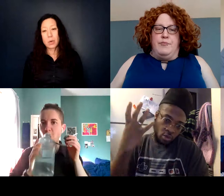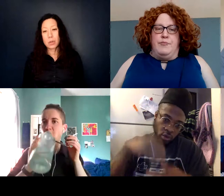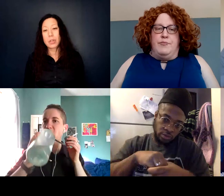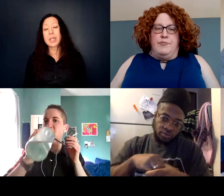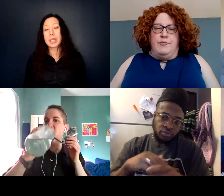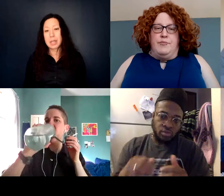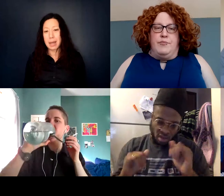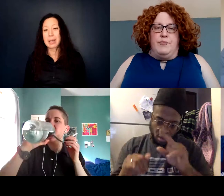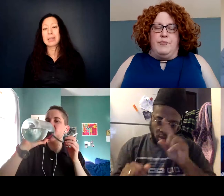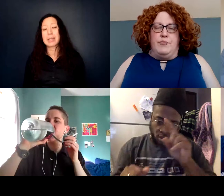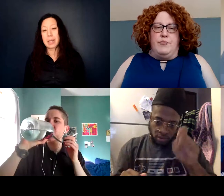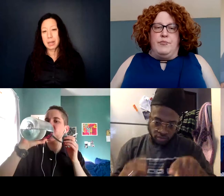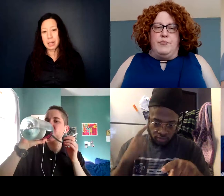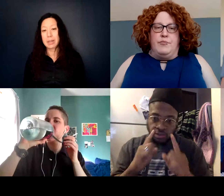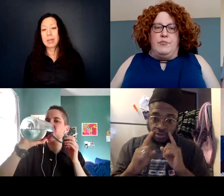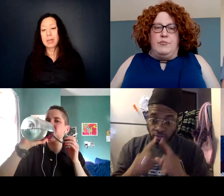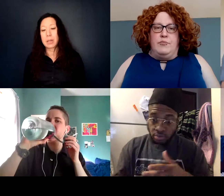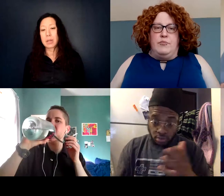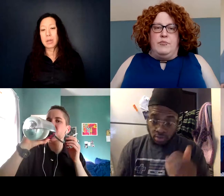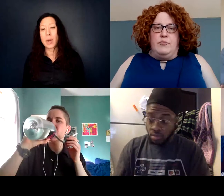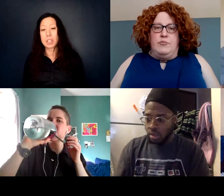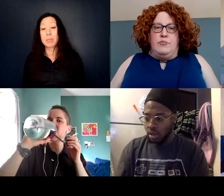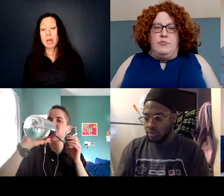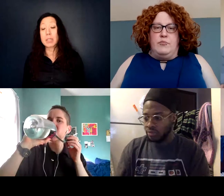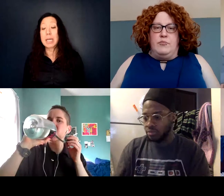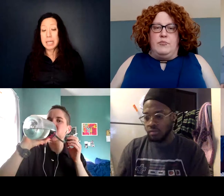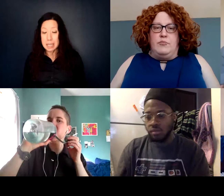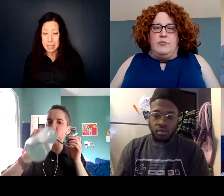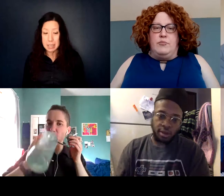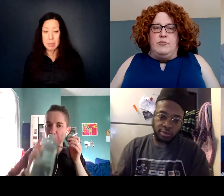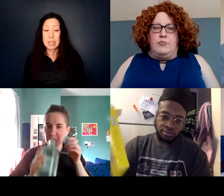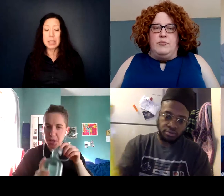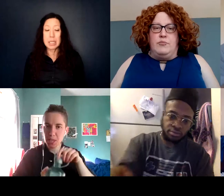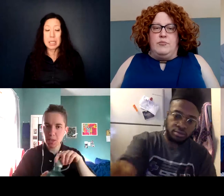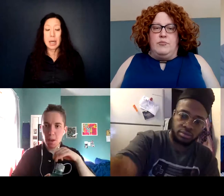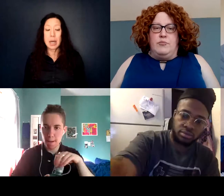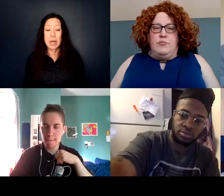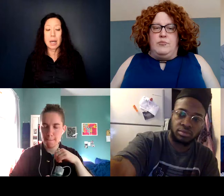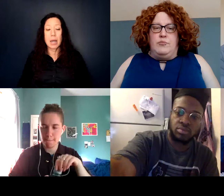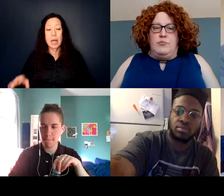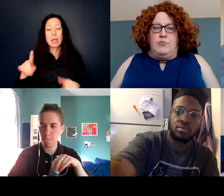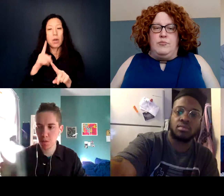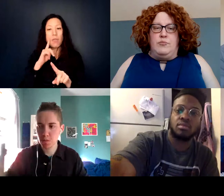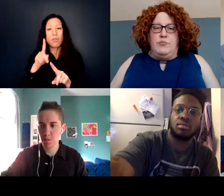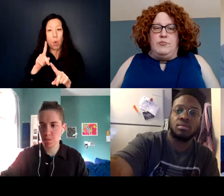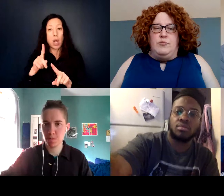When we're looking at the question about disability,